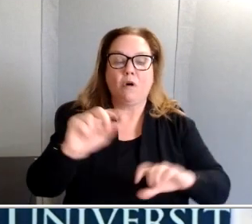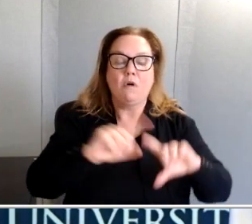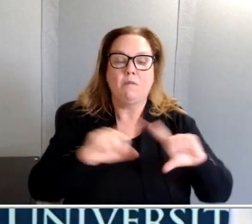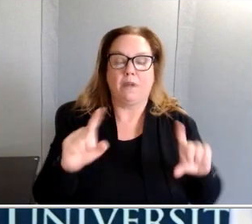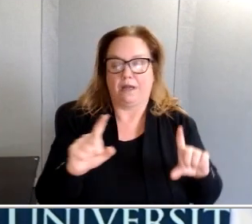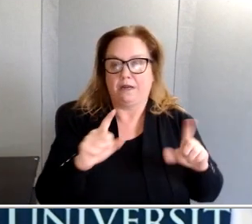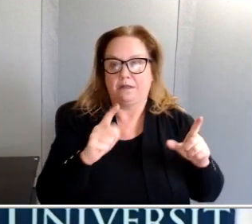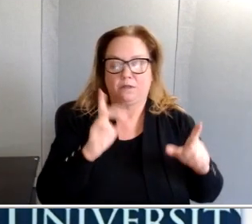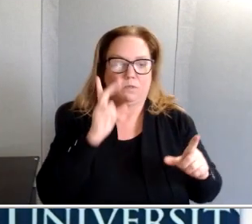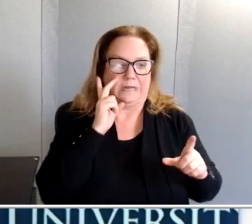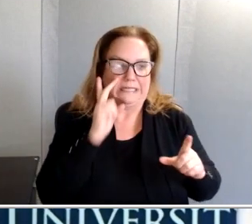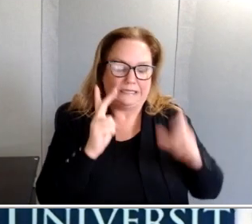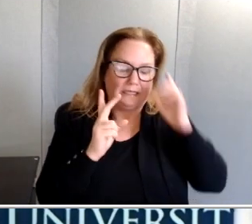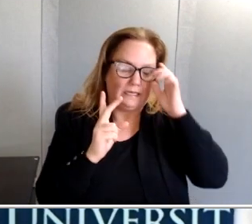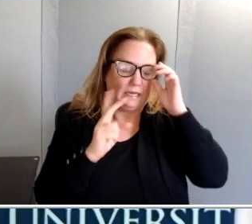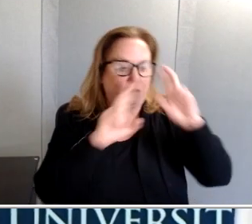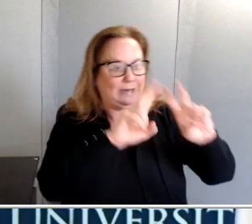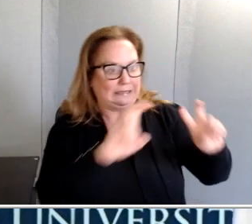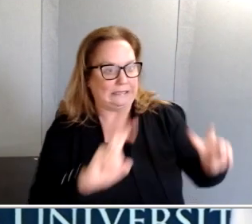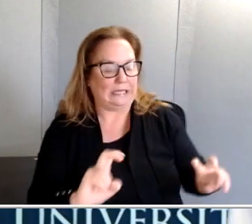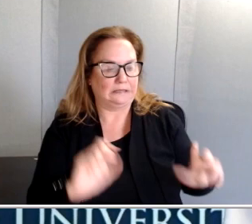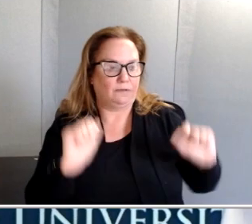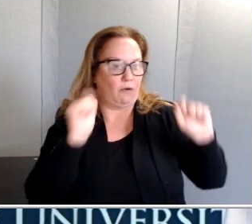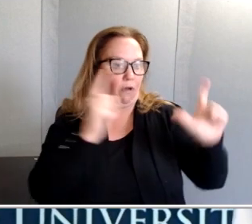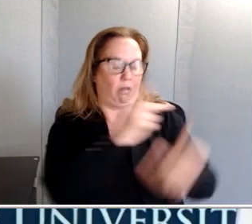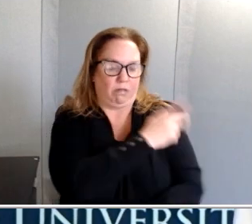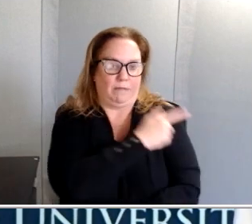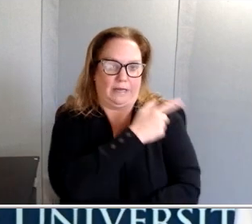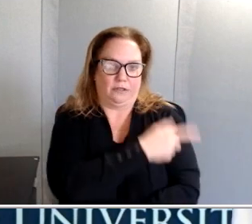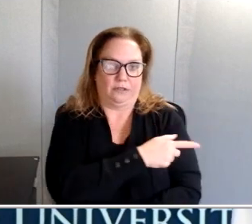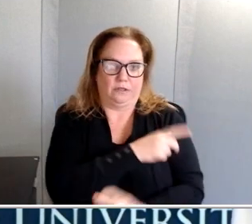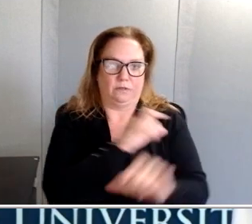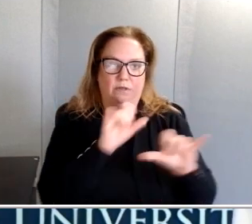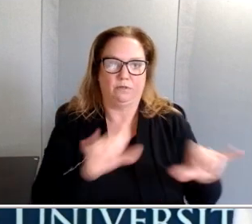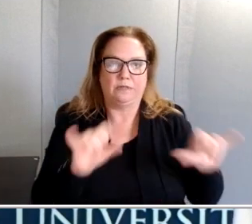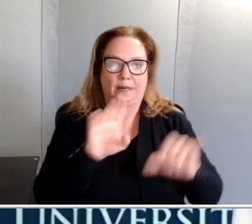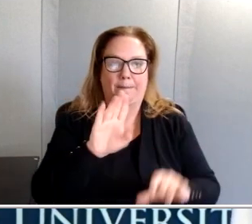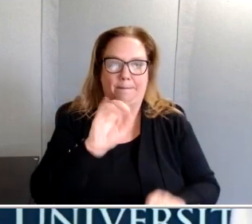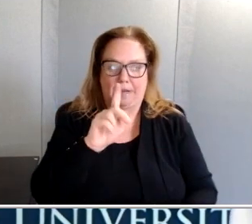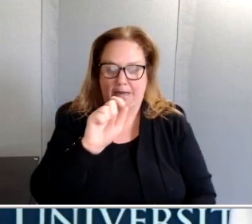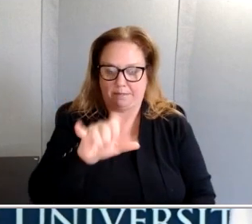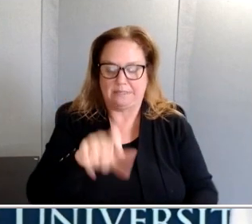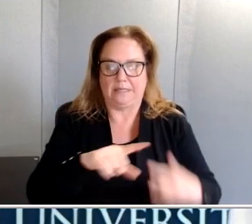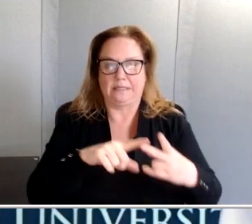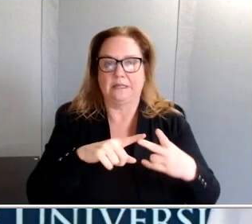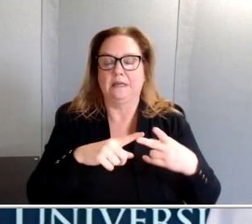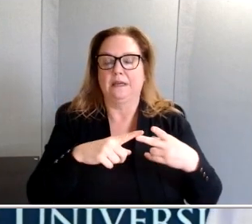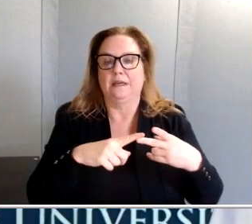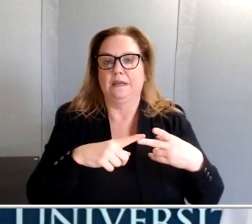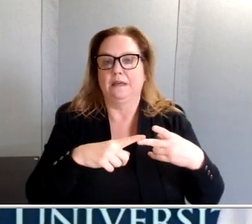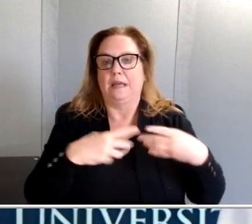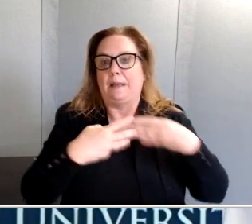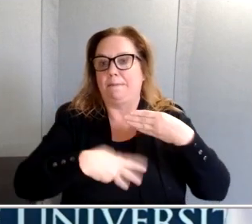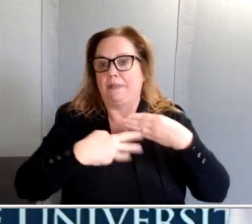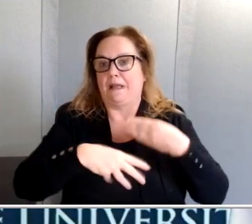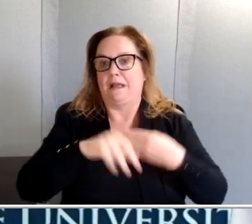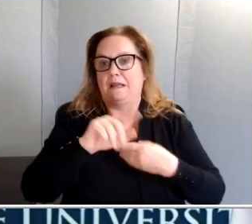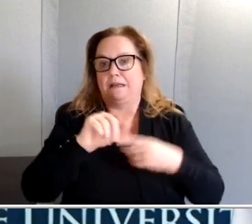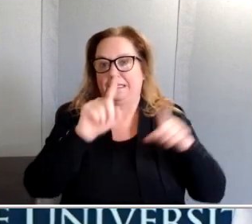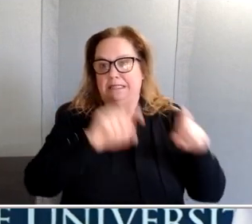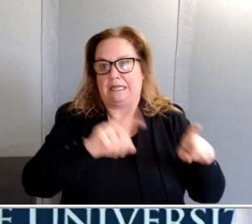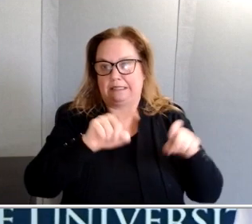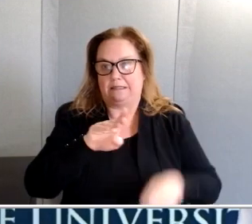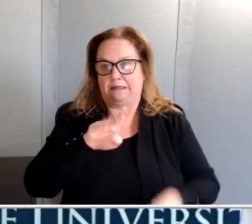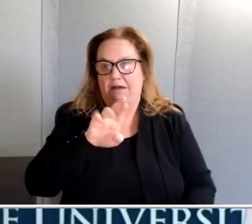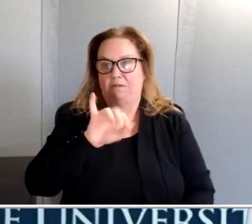that we serially assess for all of our patients with routine biopsies and blood tests. And Mr. Pitts, Brian, had